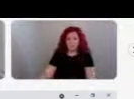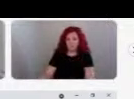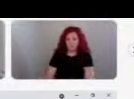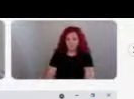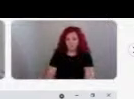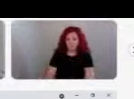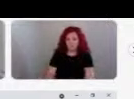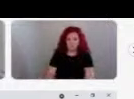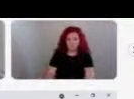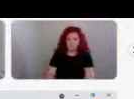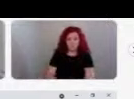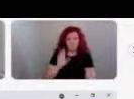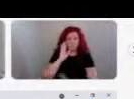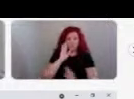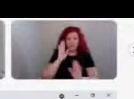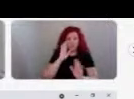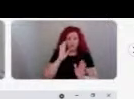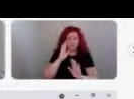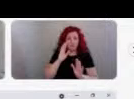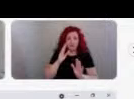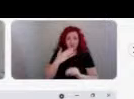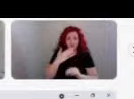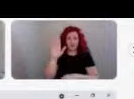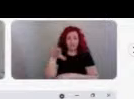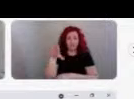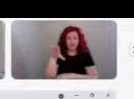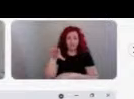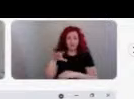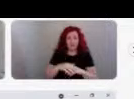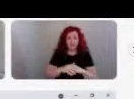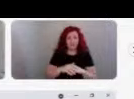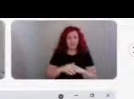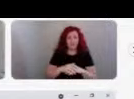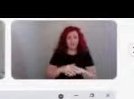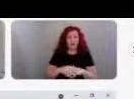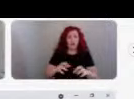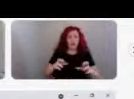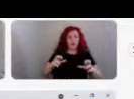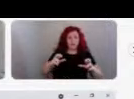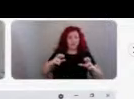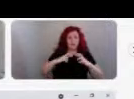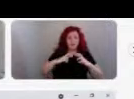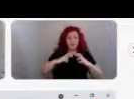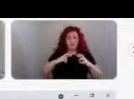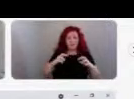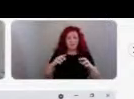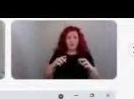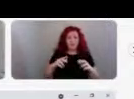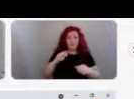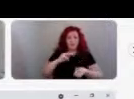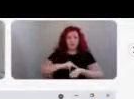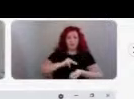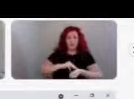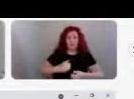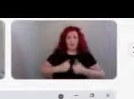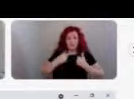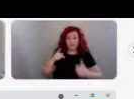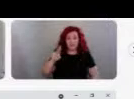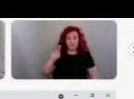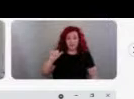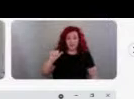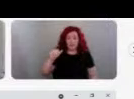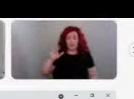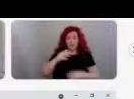hi good afternoon i'm roy verduri a retired physician living in pima county i'm commenting on final map ld